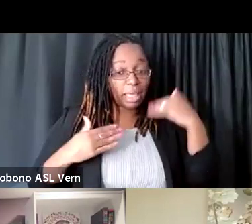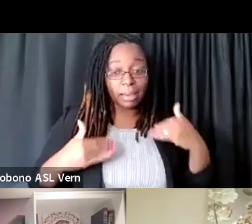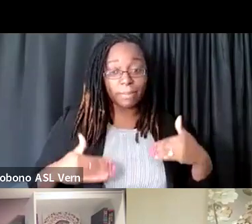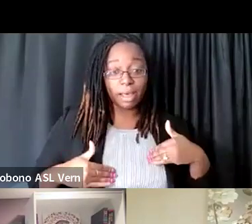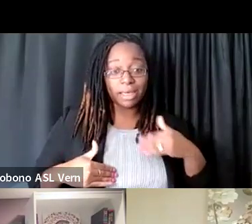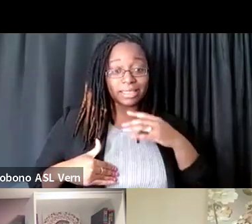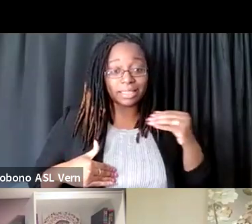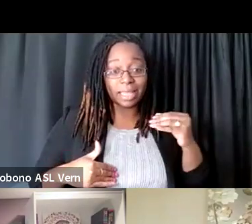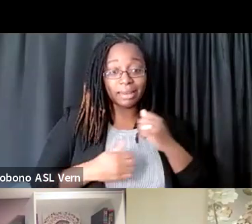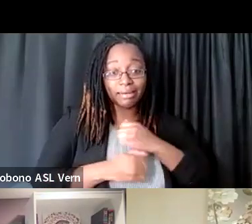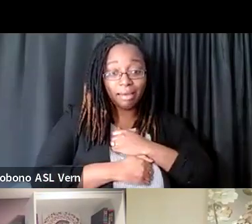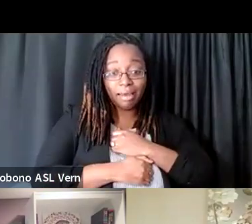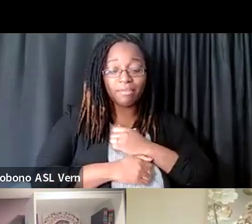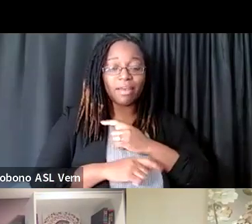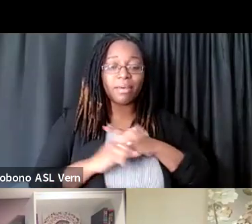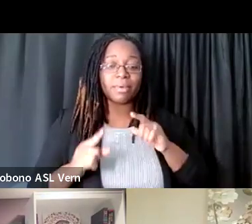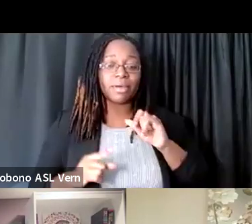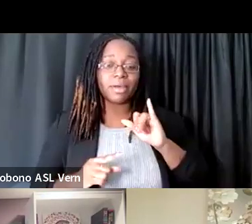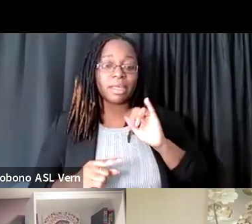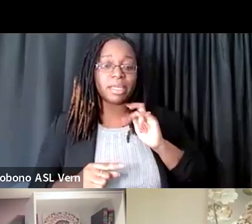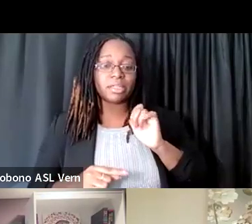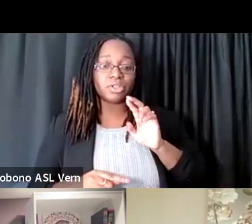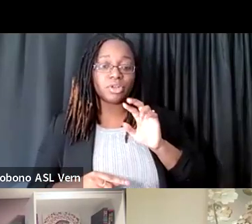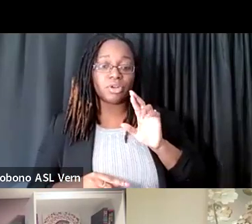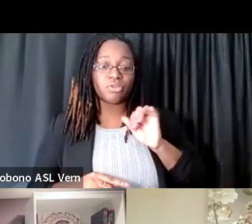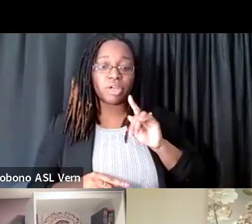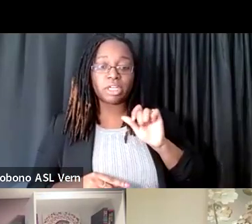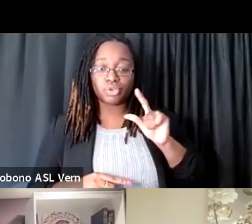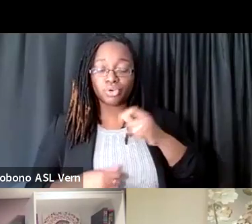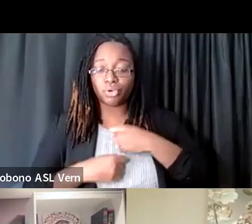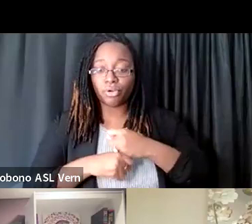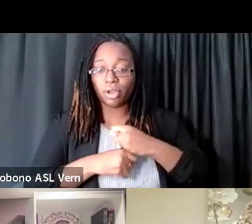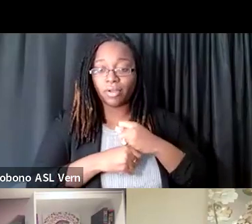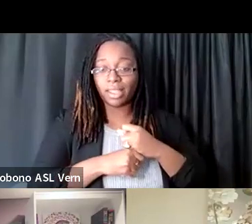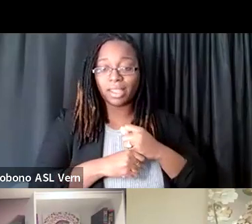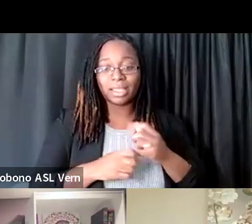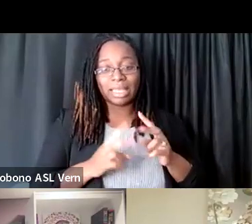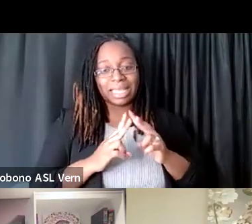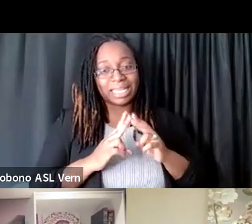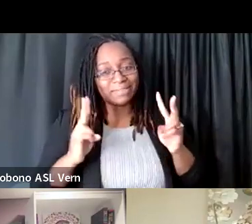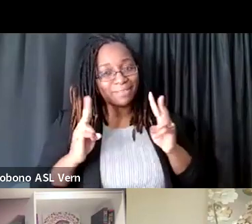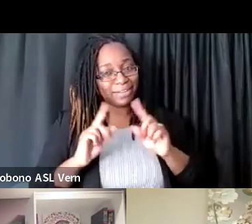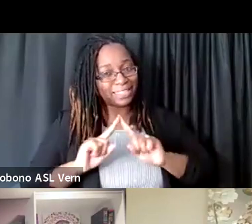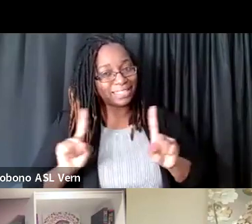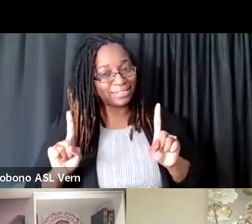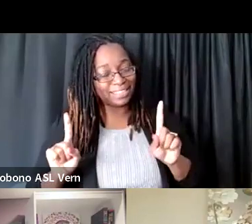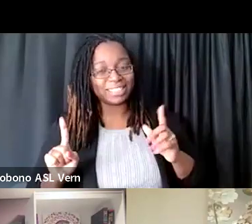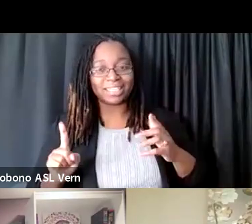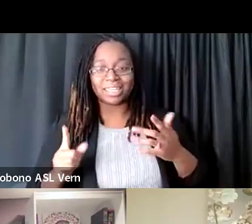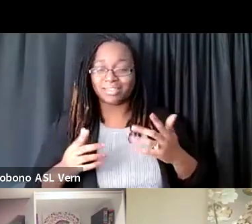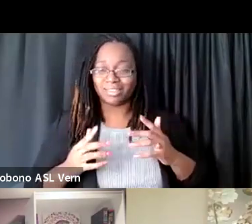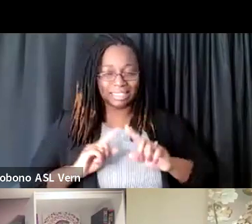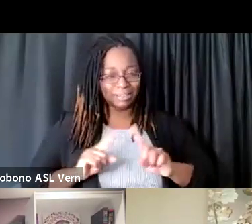to that, I'm doing interracial choreography. This is very marked, right? There's a lot there with Black and white and